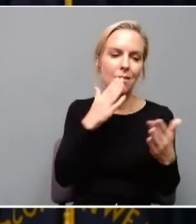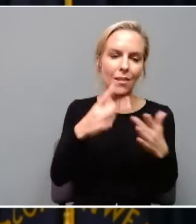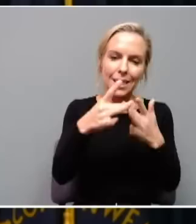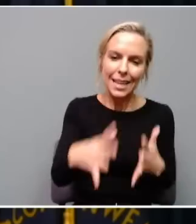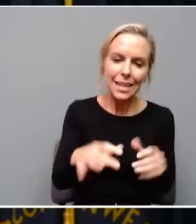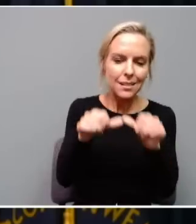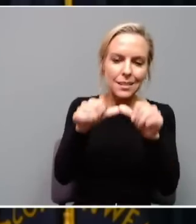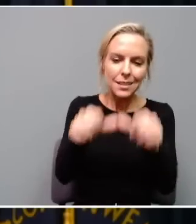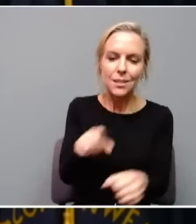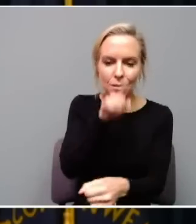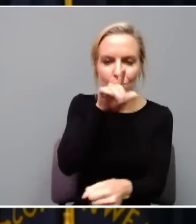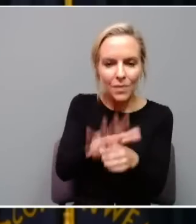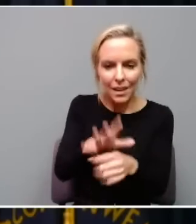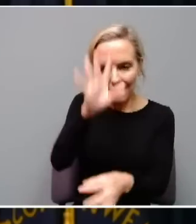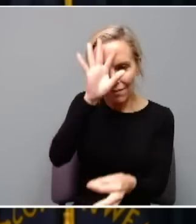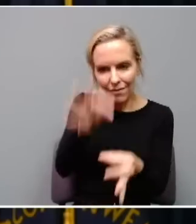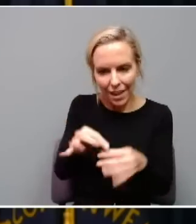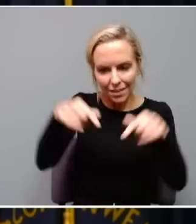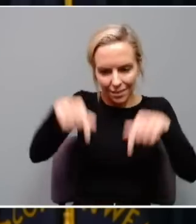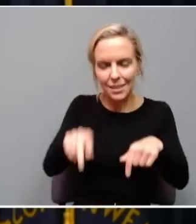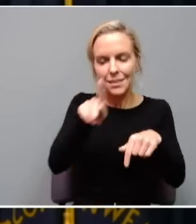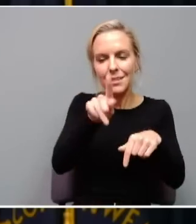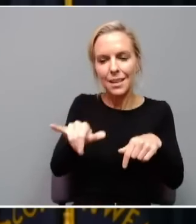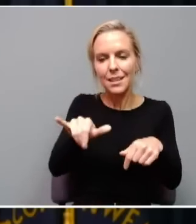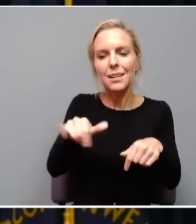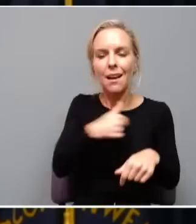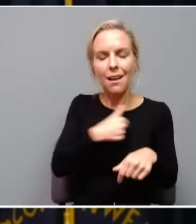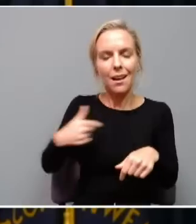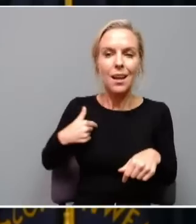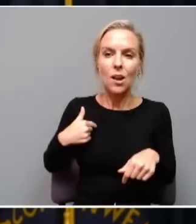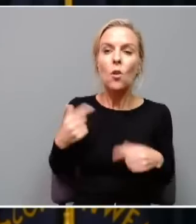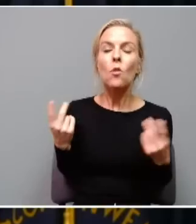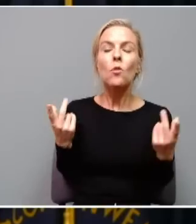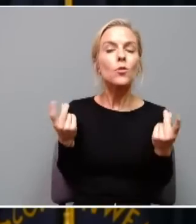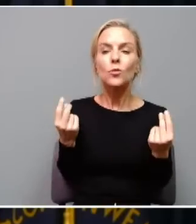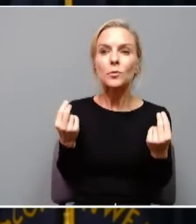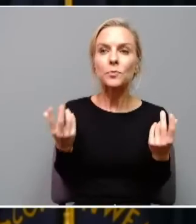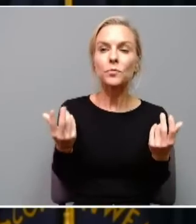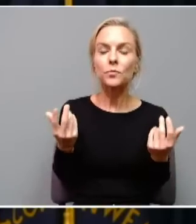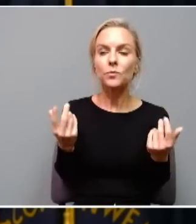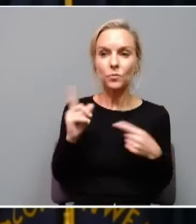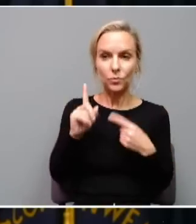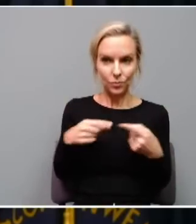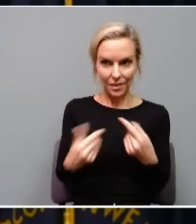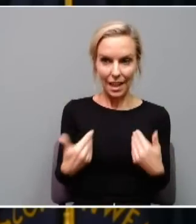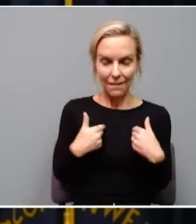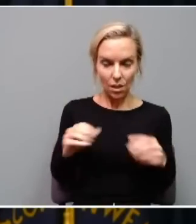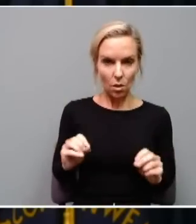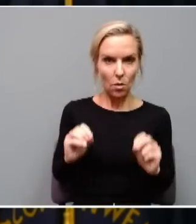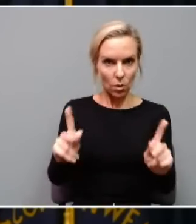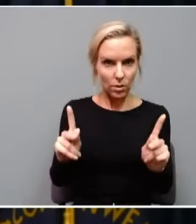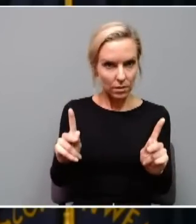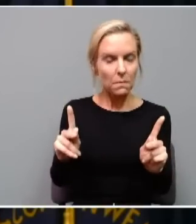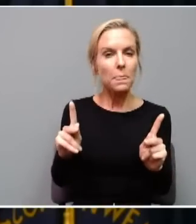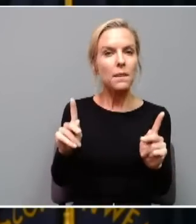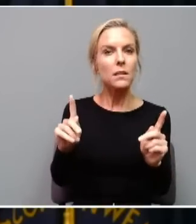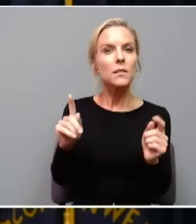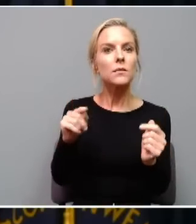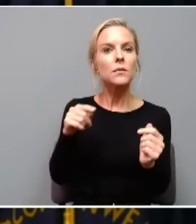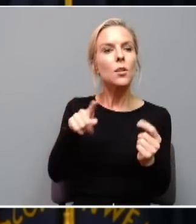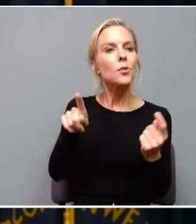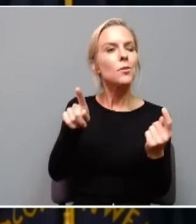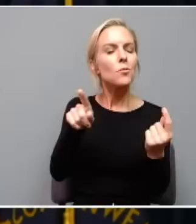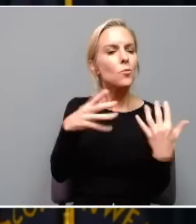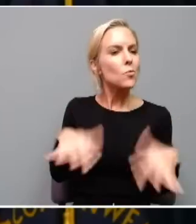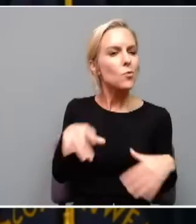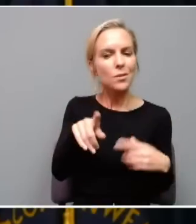in us. In many ways, what we are able to do once we get the opportunity to meet with those planning great things is